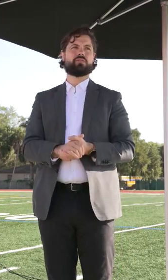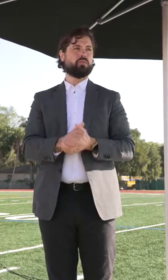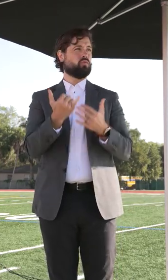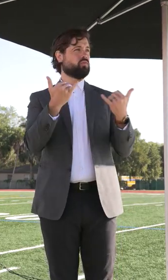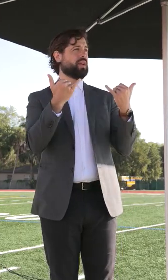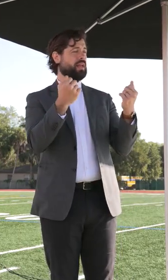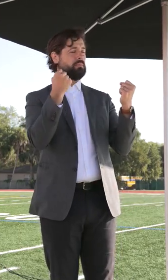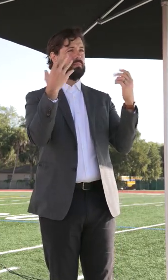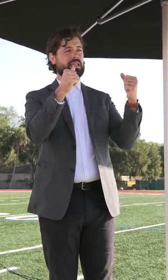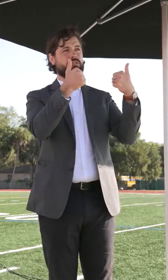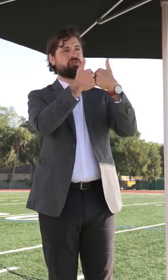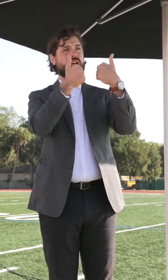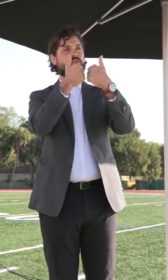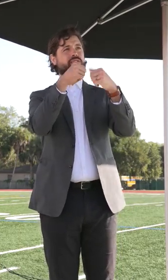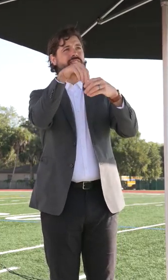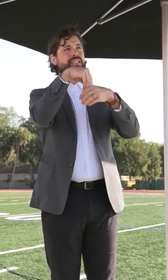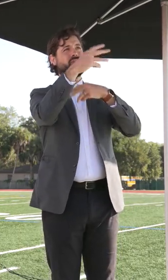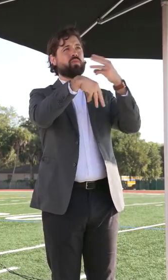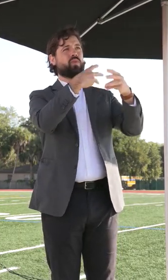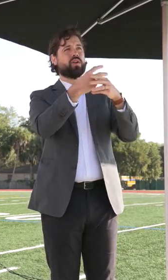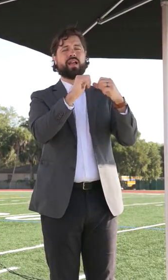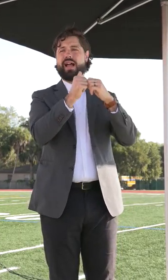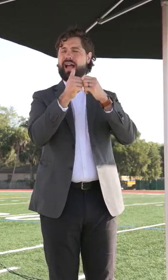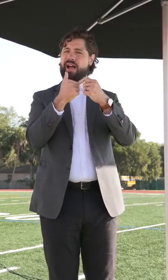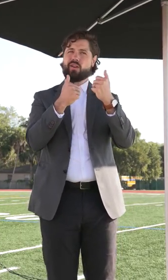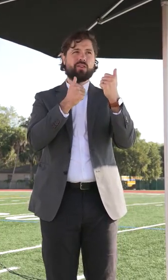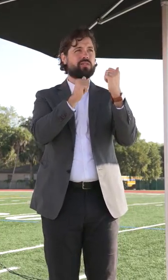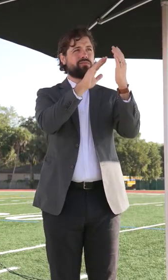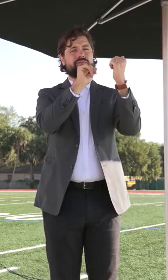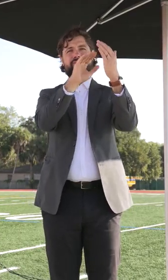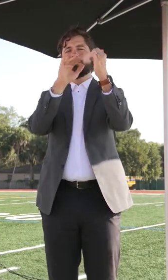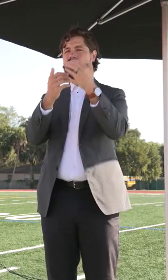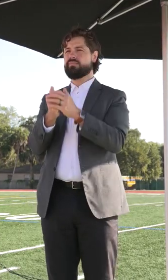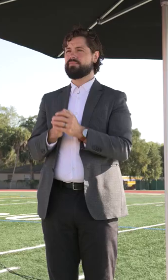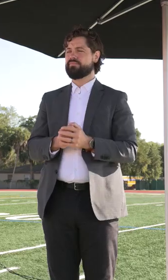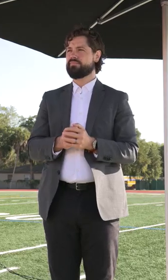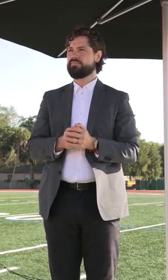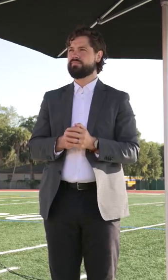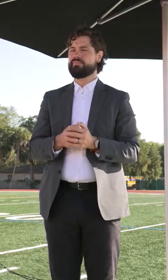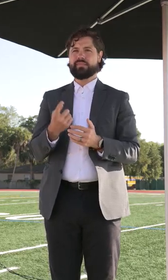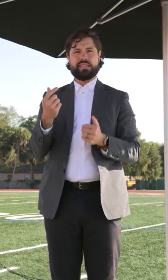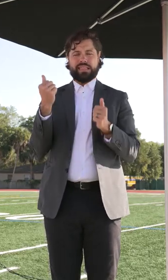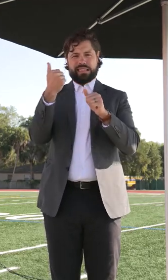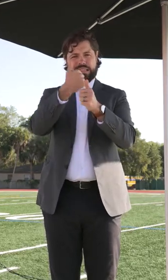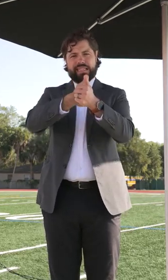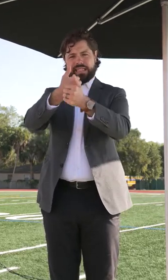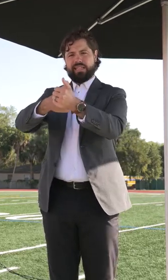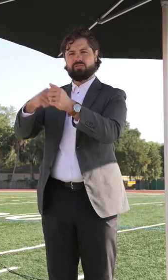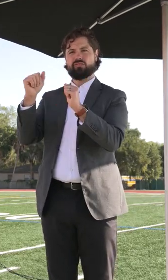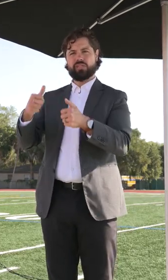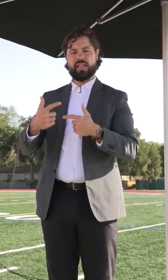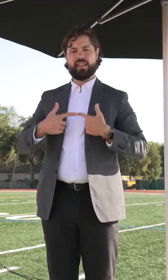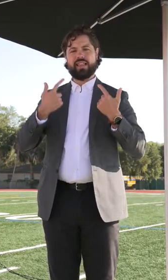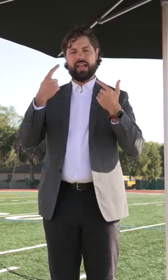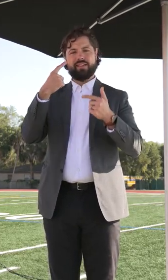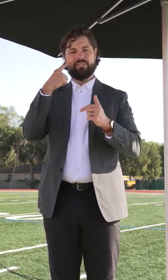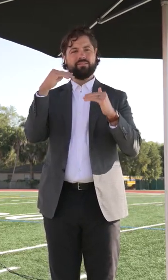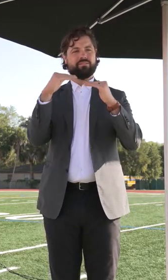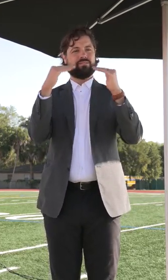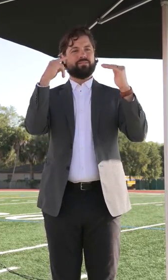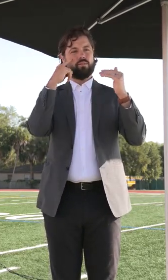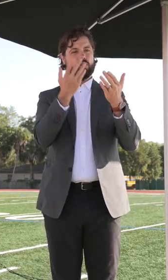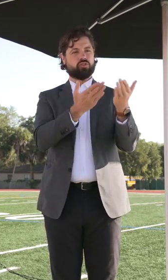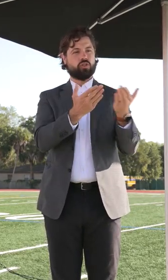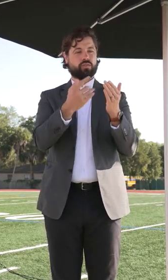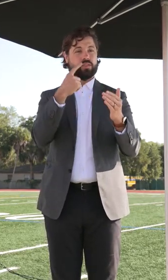time? Whatever our life choices, each and every one of us can live a life of service to our families, to our communities,